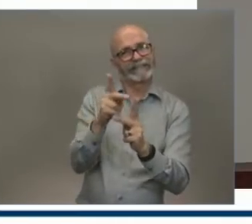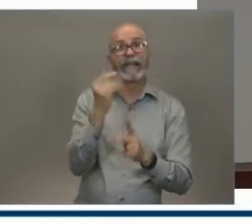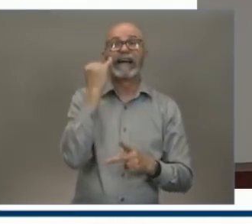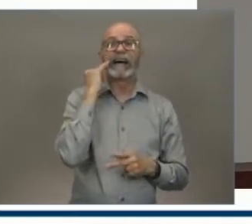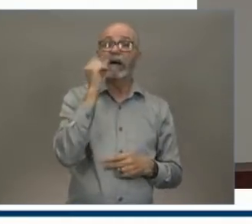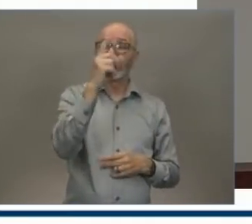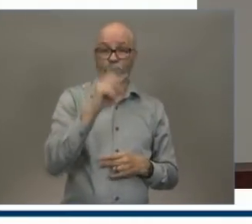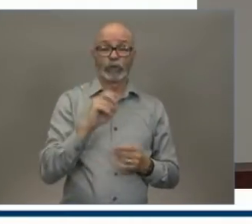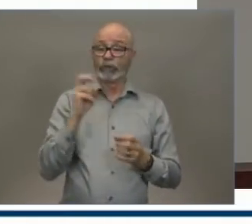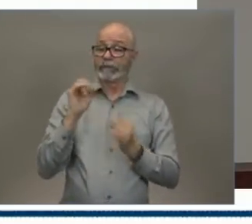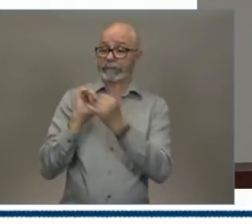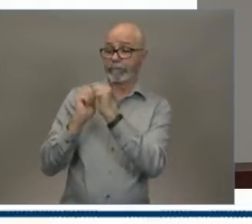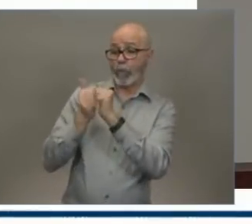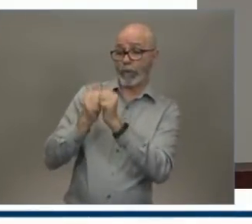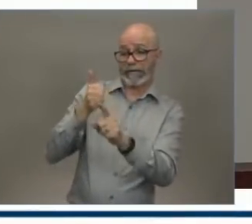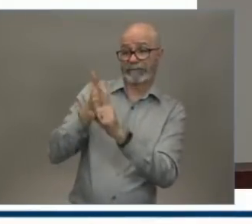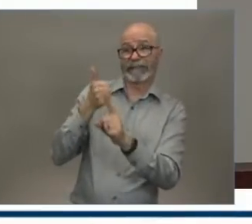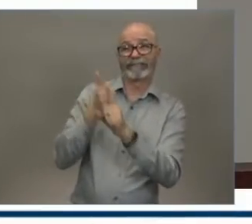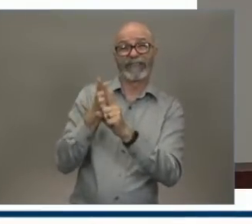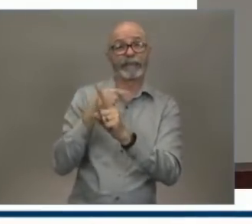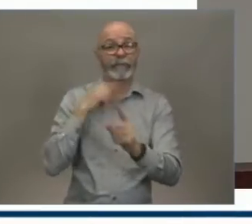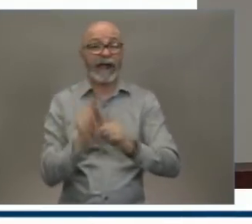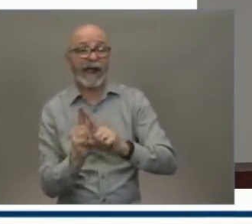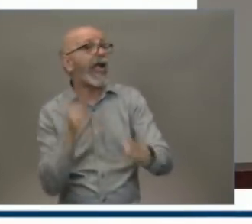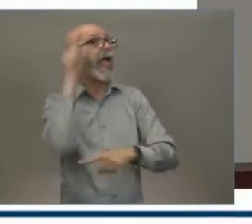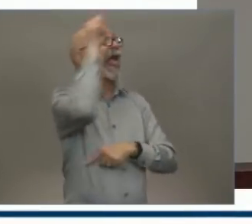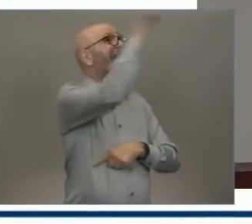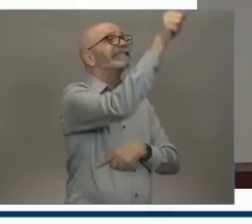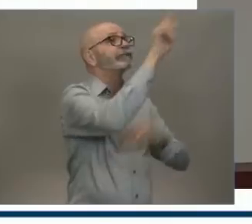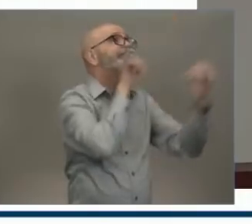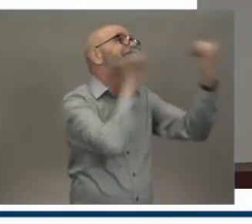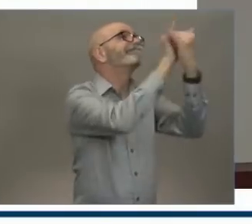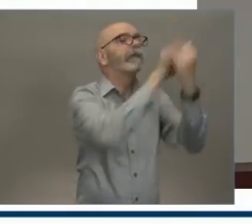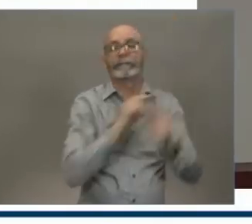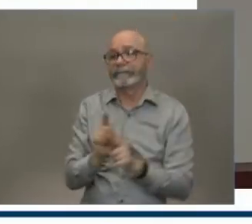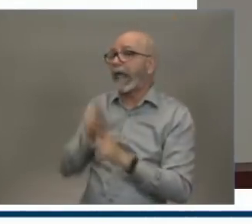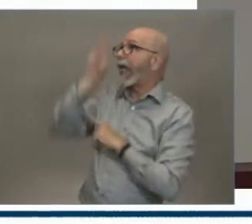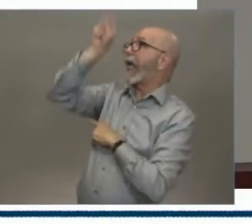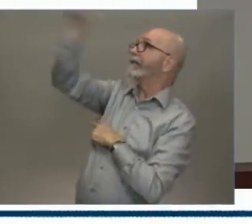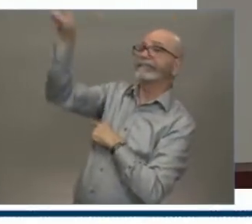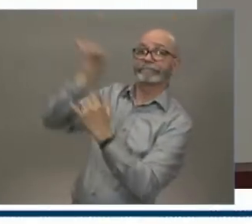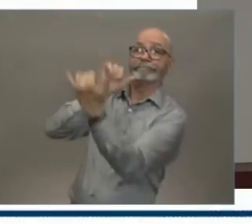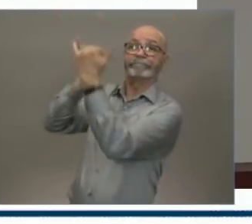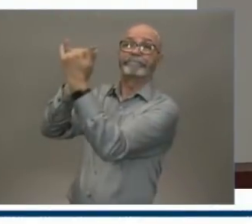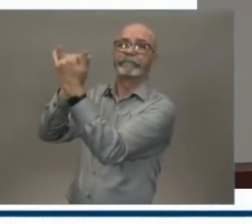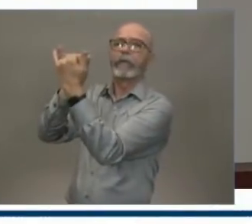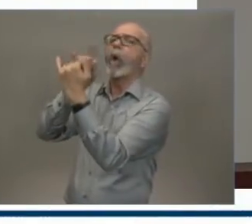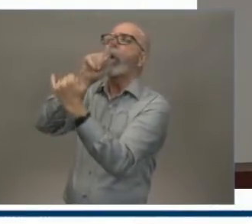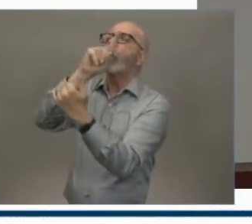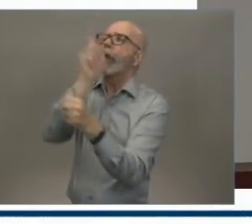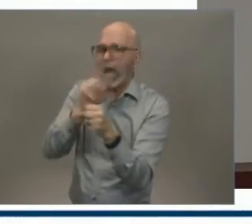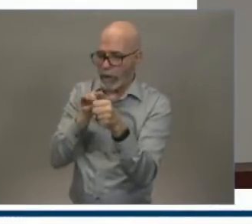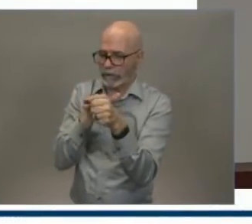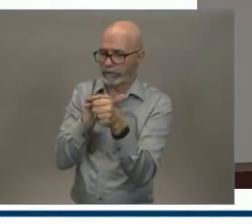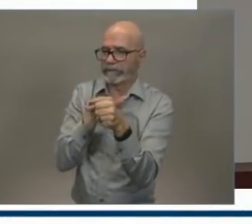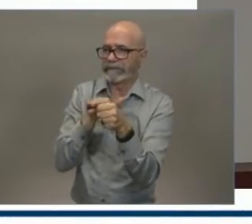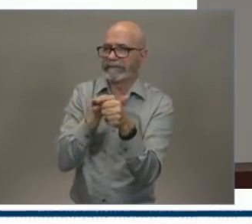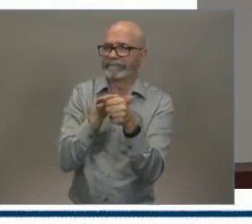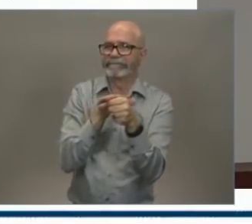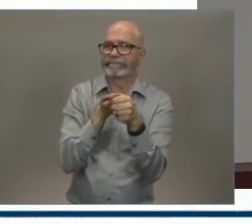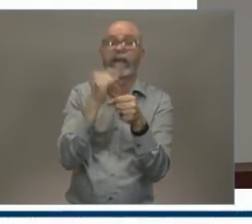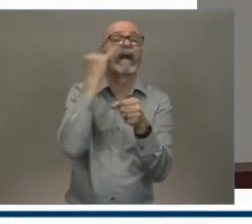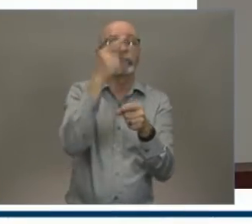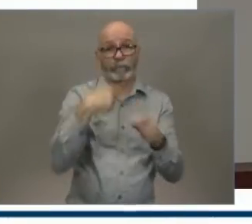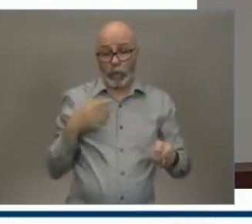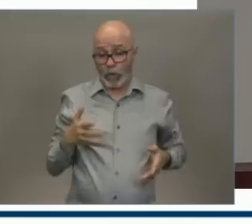have any kind of competitive opportunity, we're allowing that within a regional area, so individual sports like wrestling or gymnastics